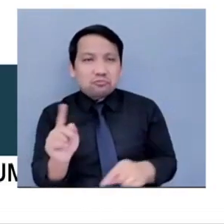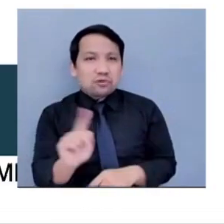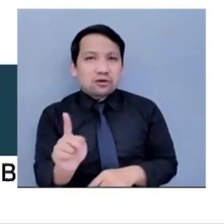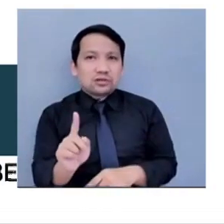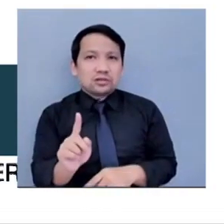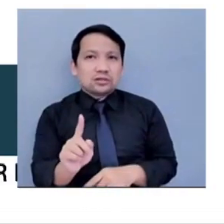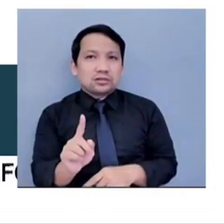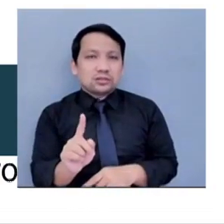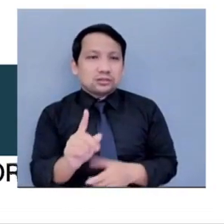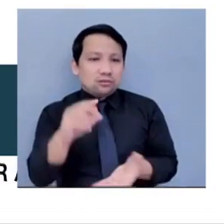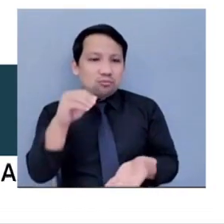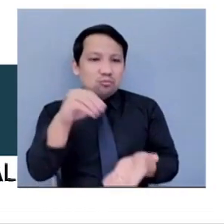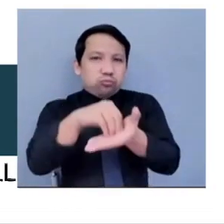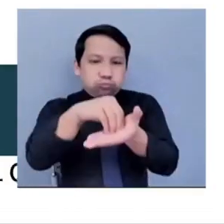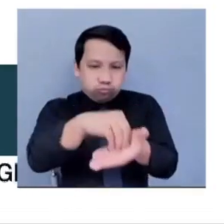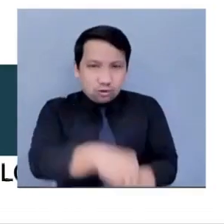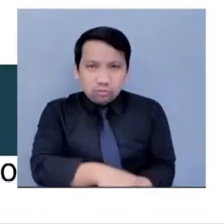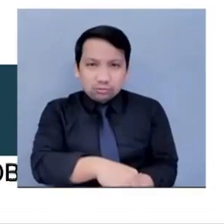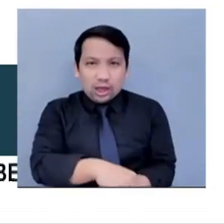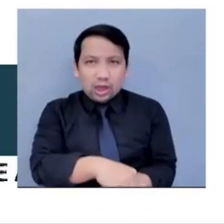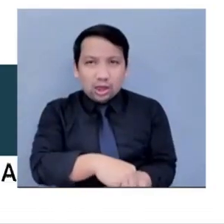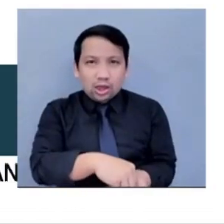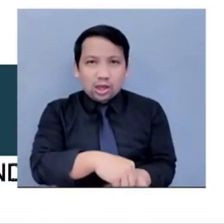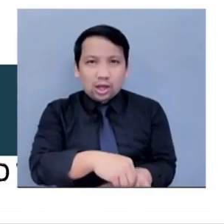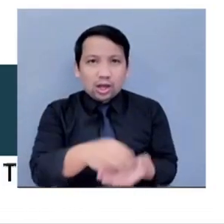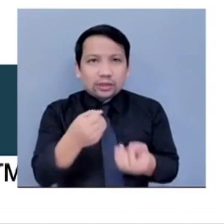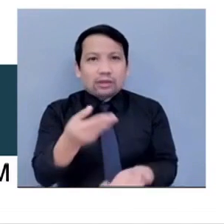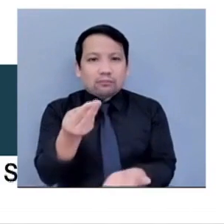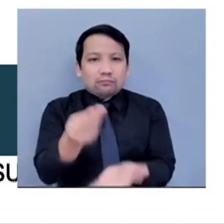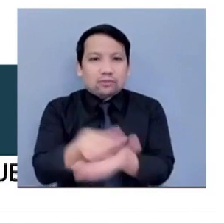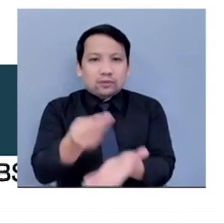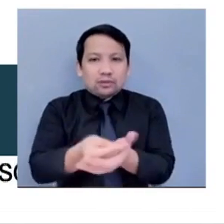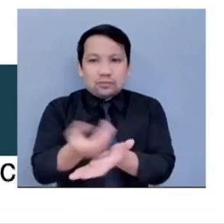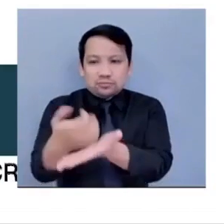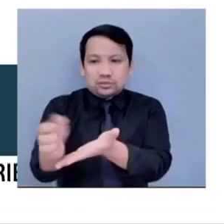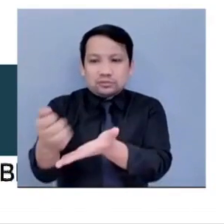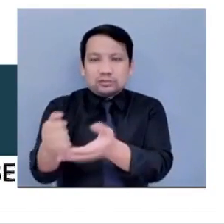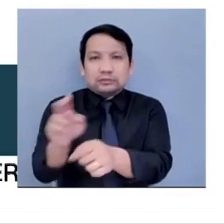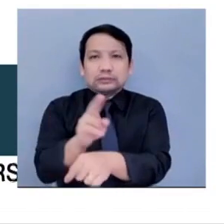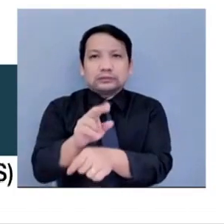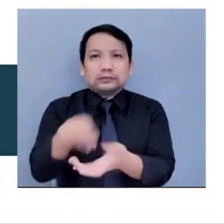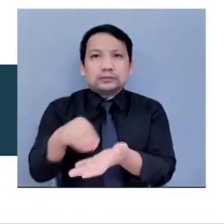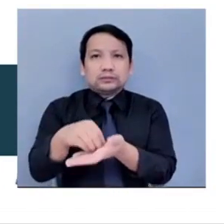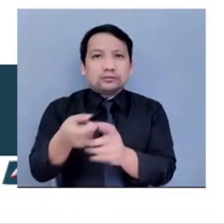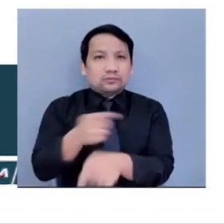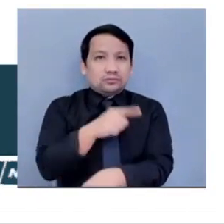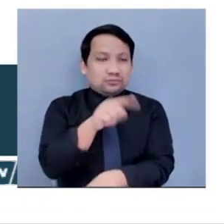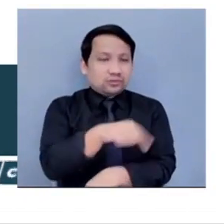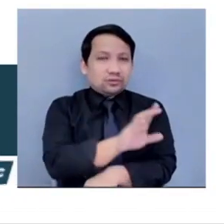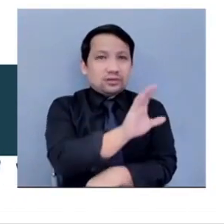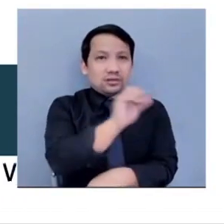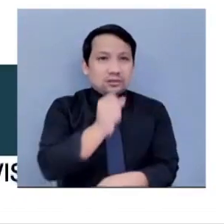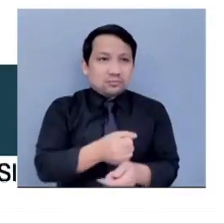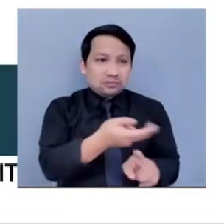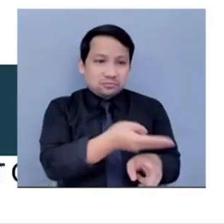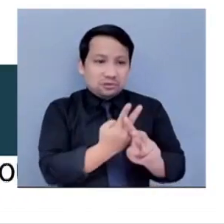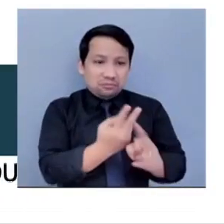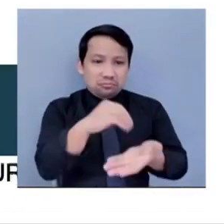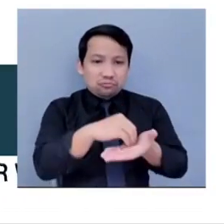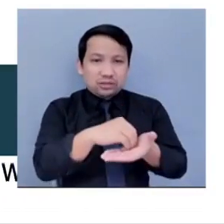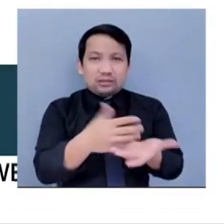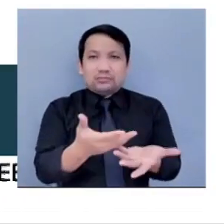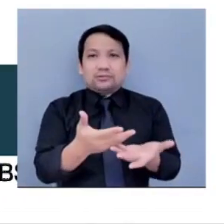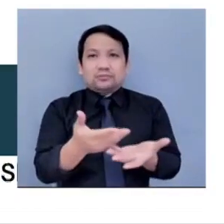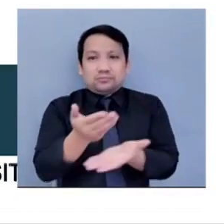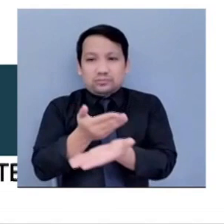debt. And that the money that they're spending now actually came from the money that they borrowed. And this is eventually